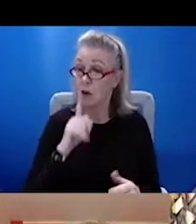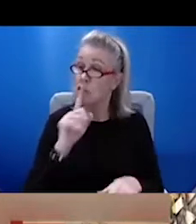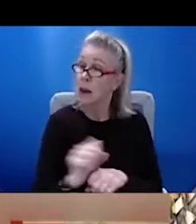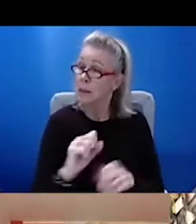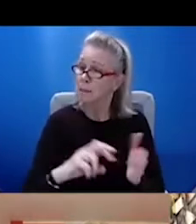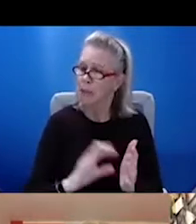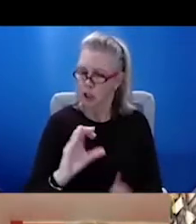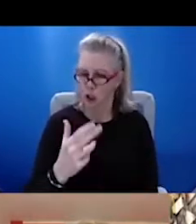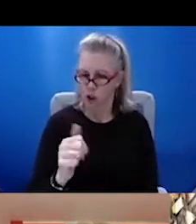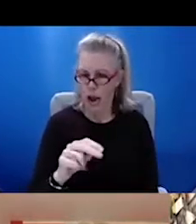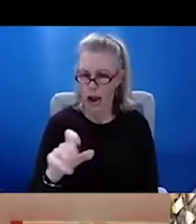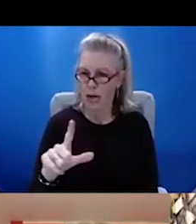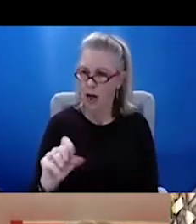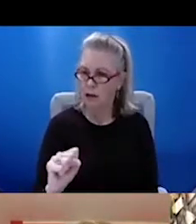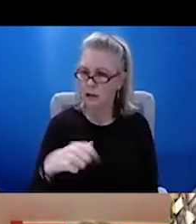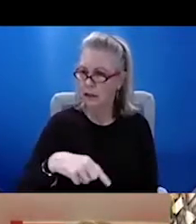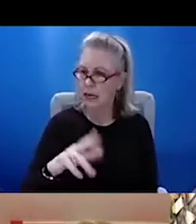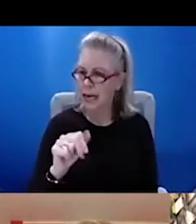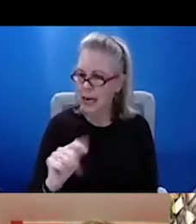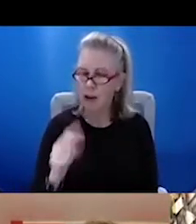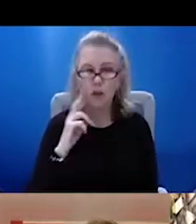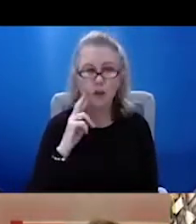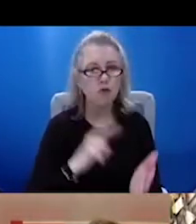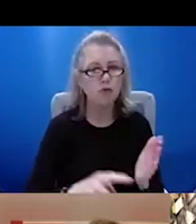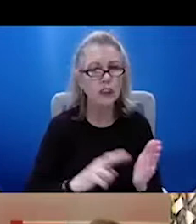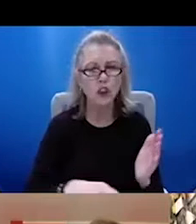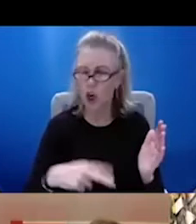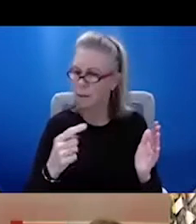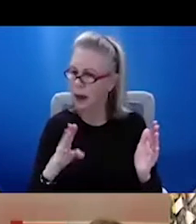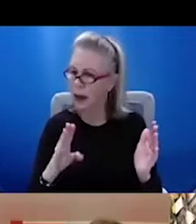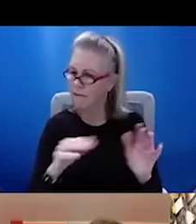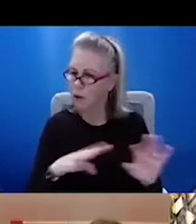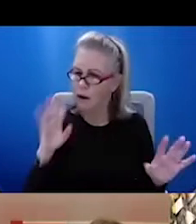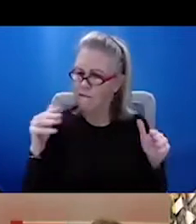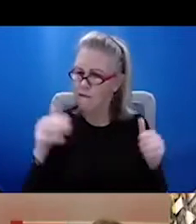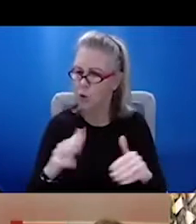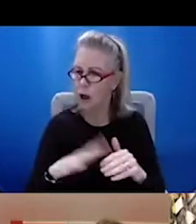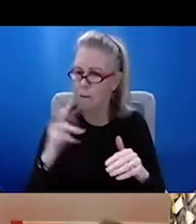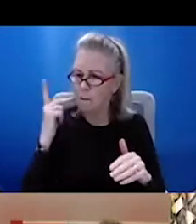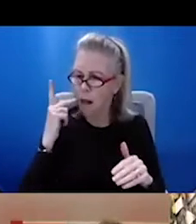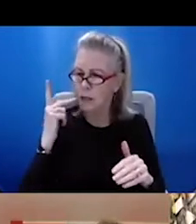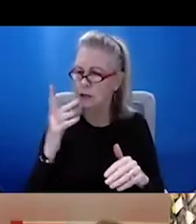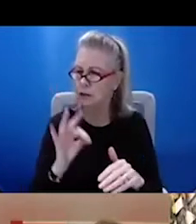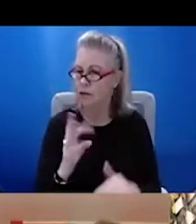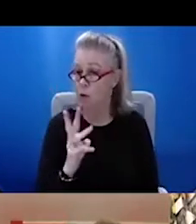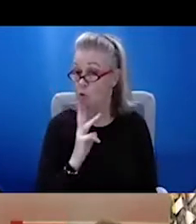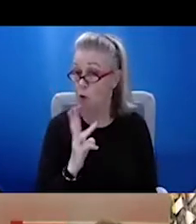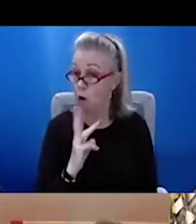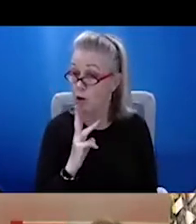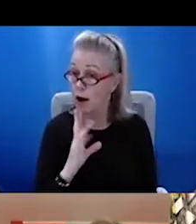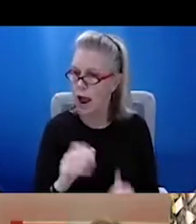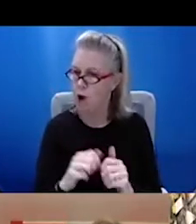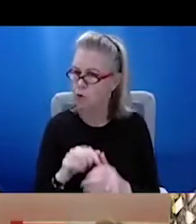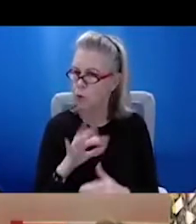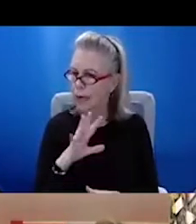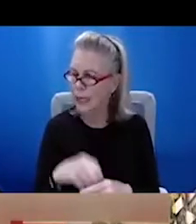is a collective research platform focusing on the politics and poetics of water as a way to engage with and learn